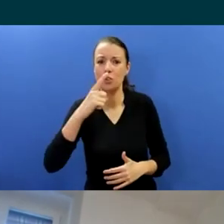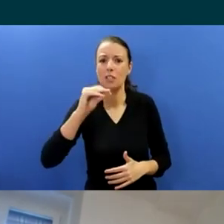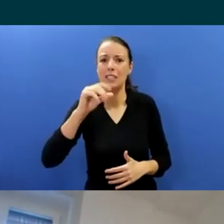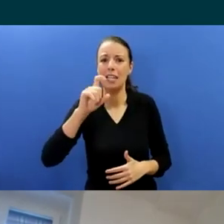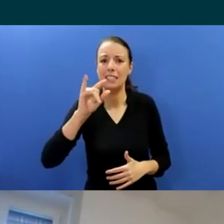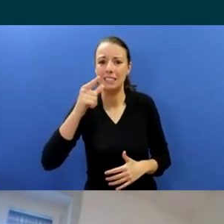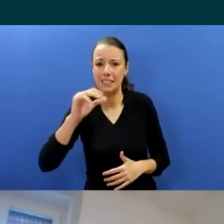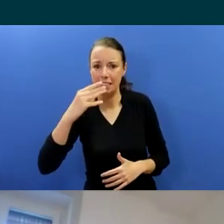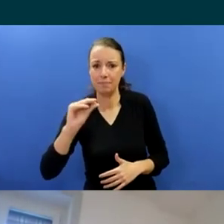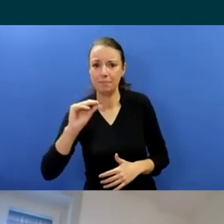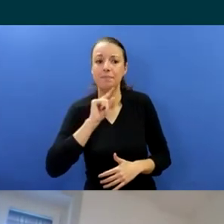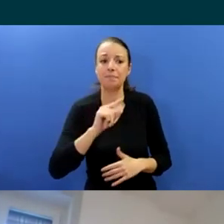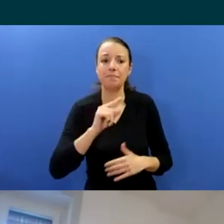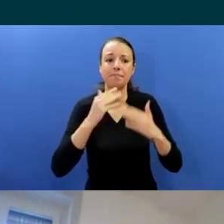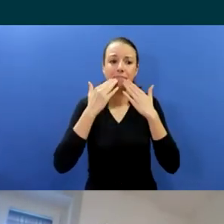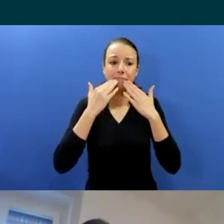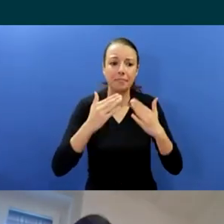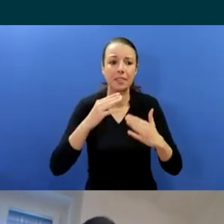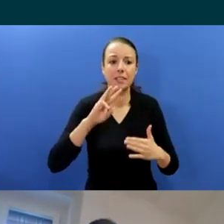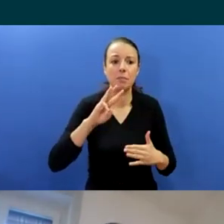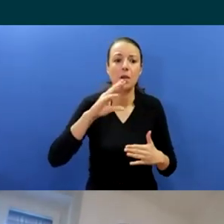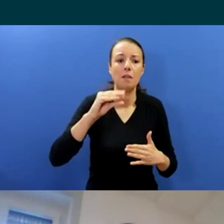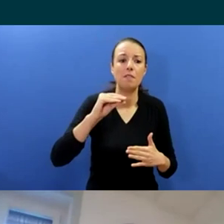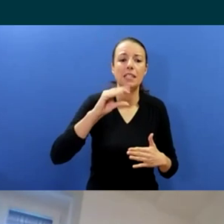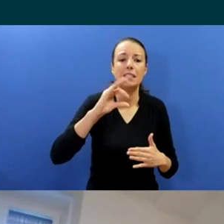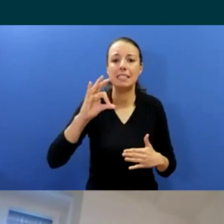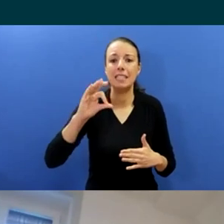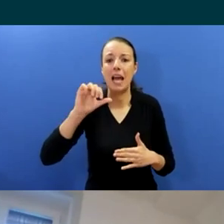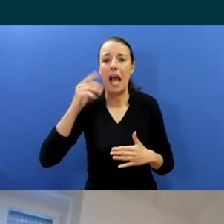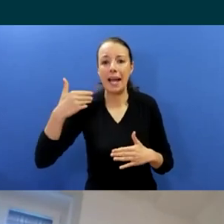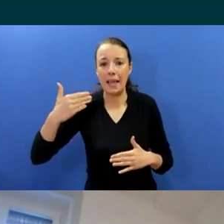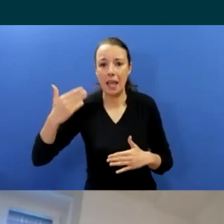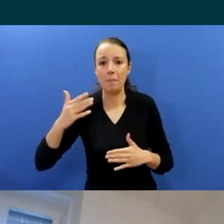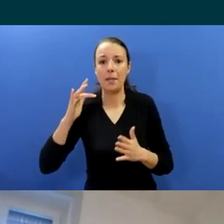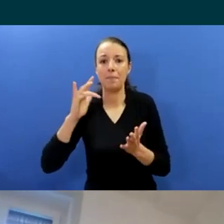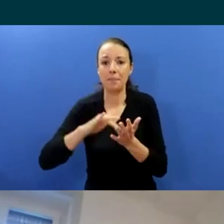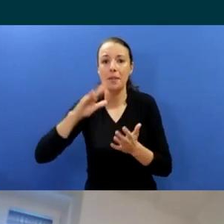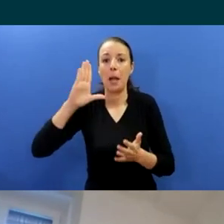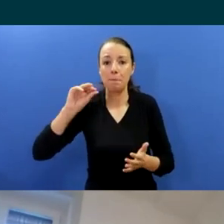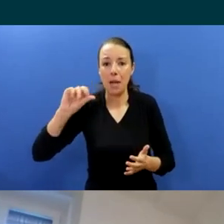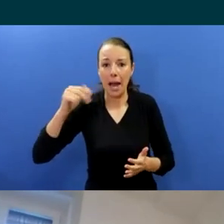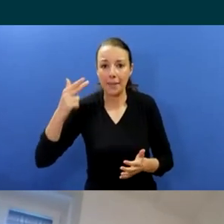of Nature and from the Canton of Bern. Then the public